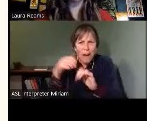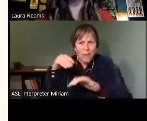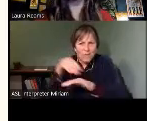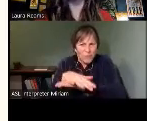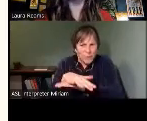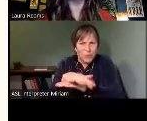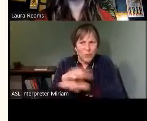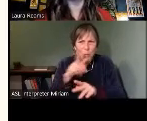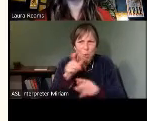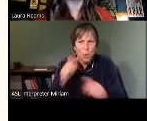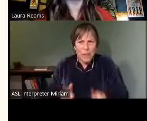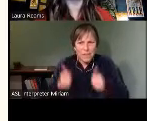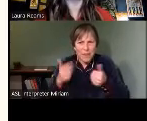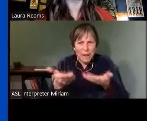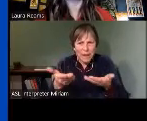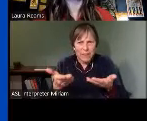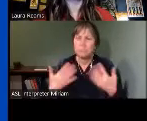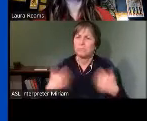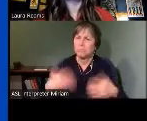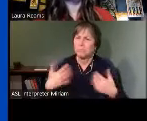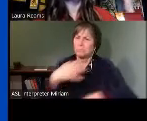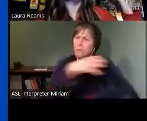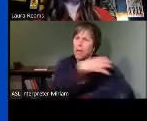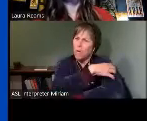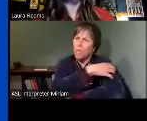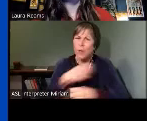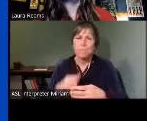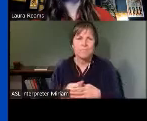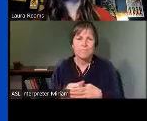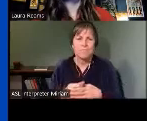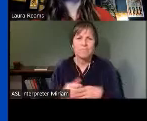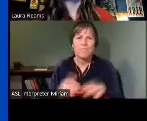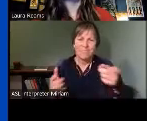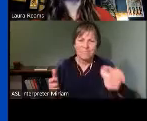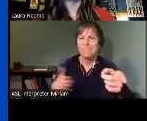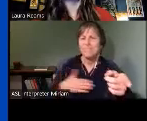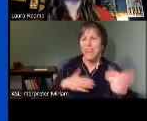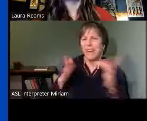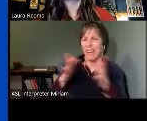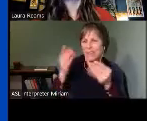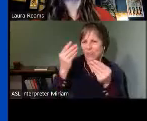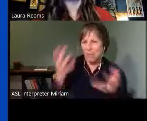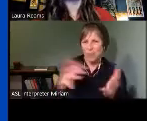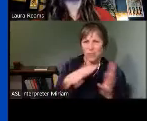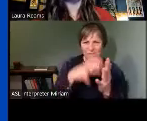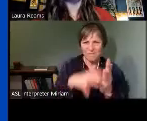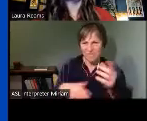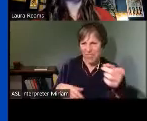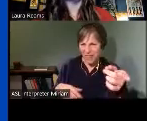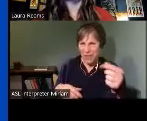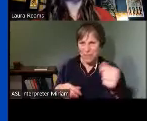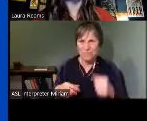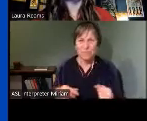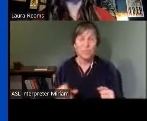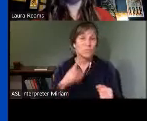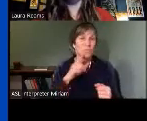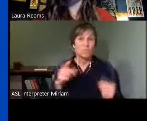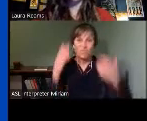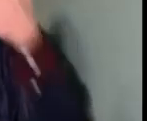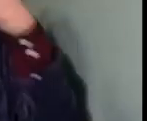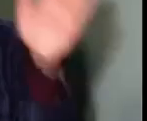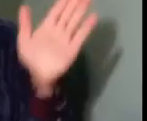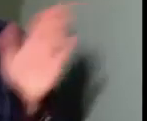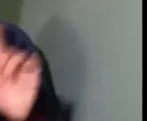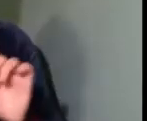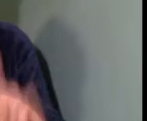very powerful um so with that this is my contact information um and i'm happy to answer any questions